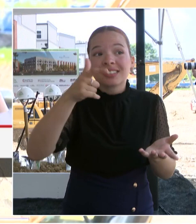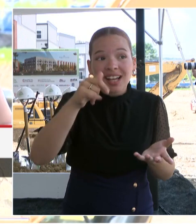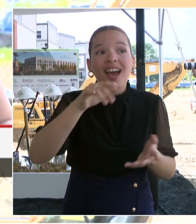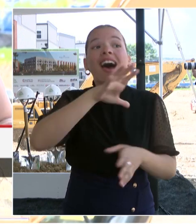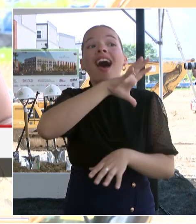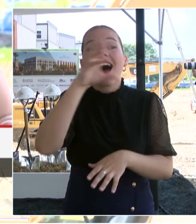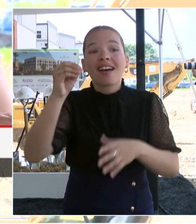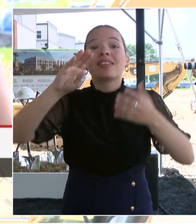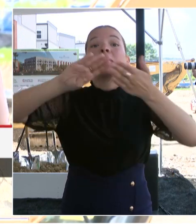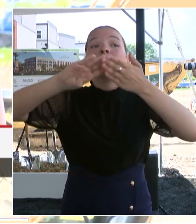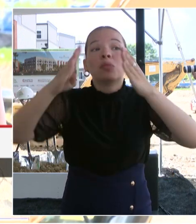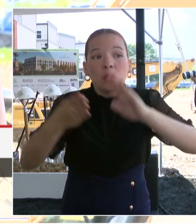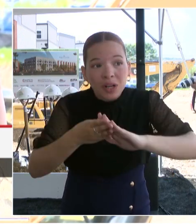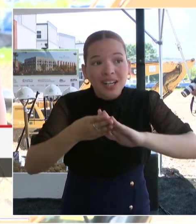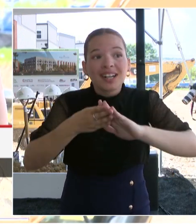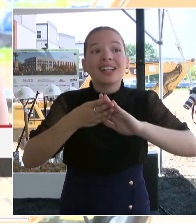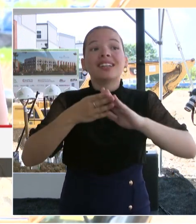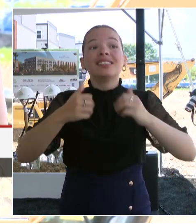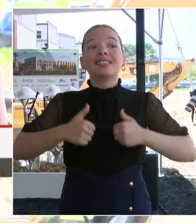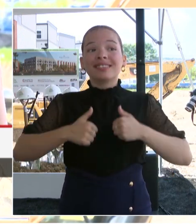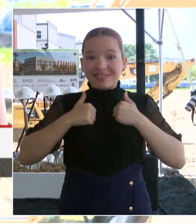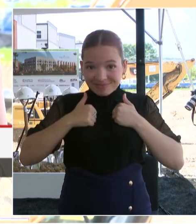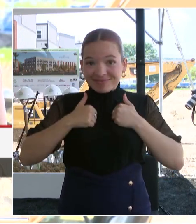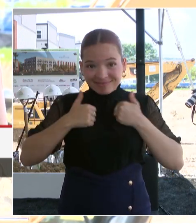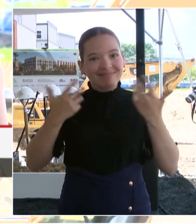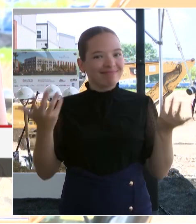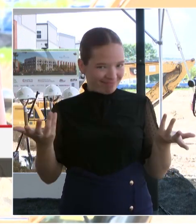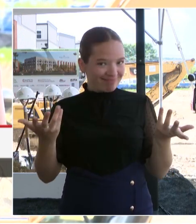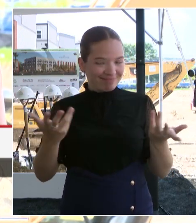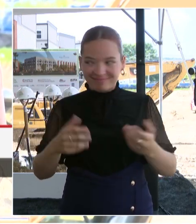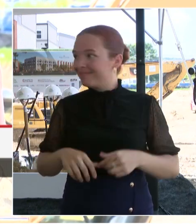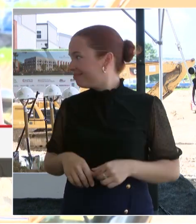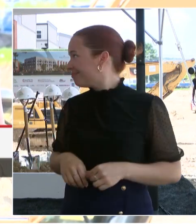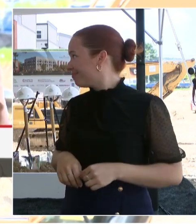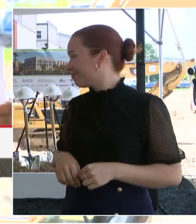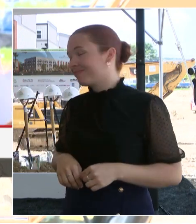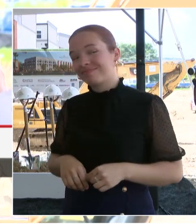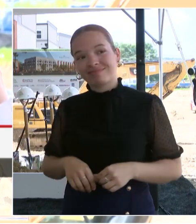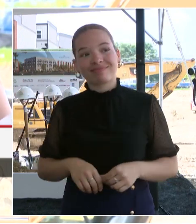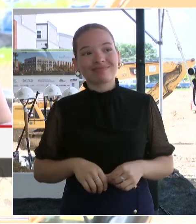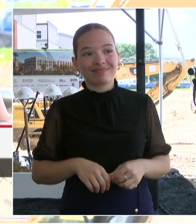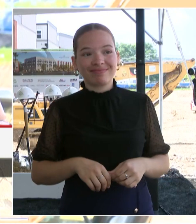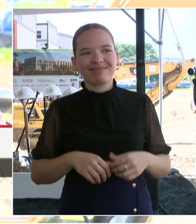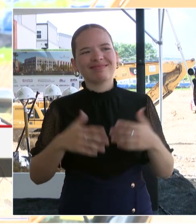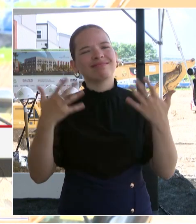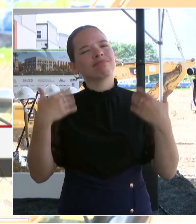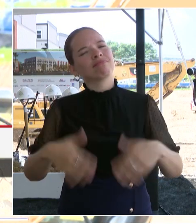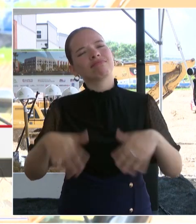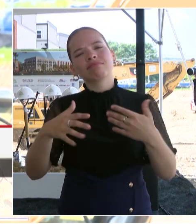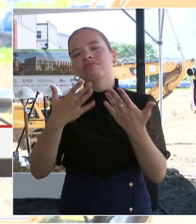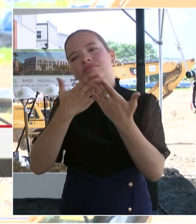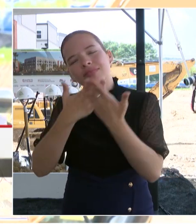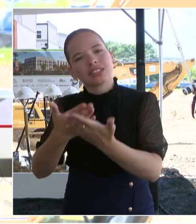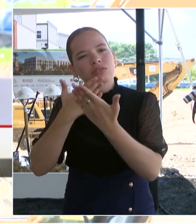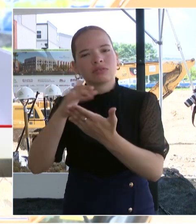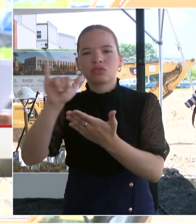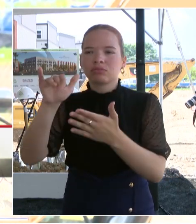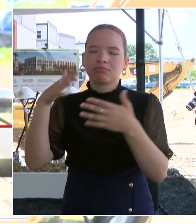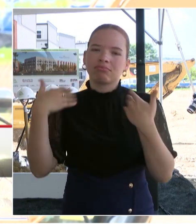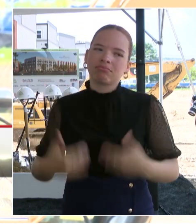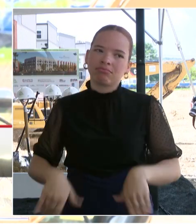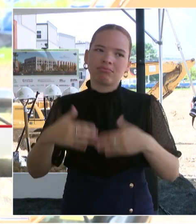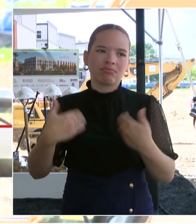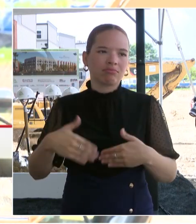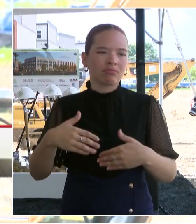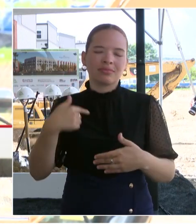Park. So with that, I just want to say thank you. I am proud that we are delivering